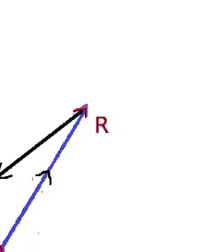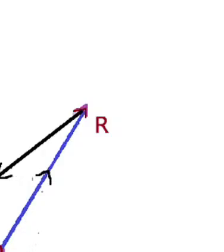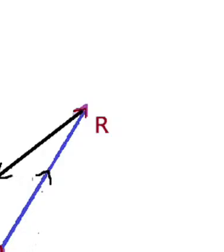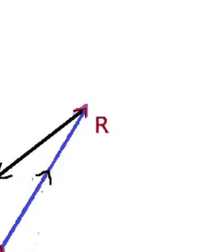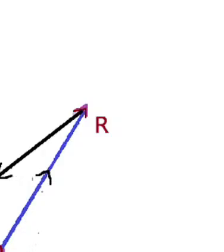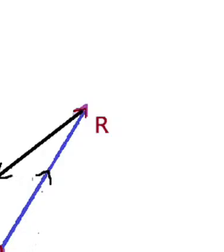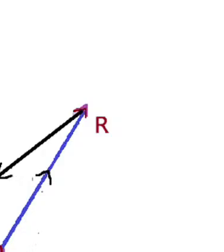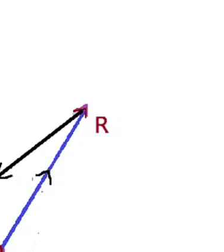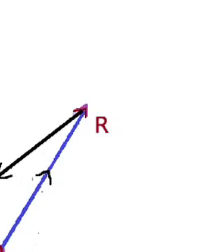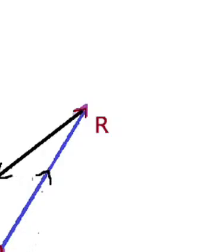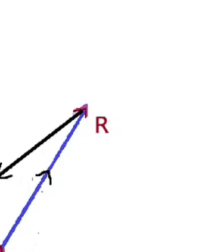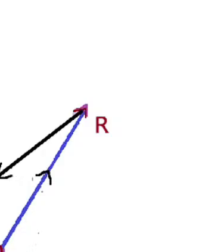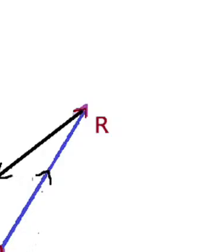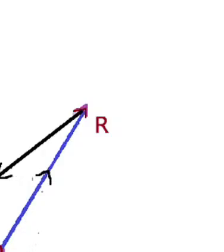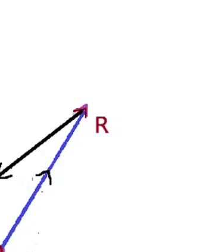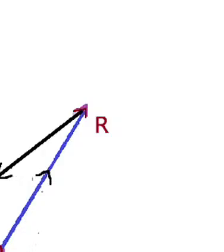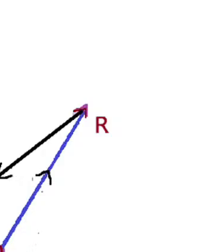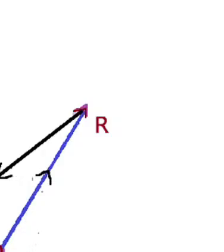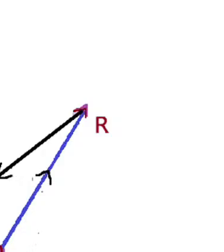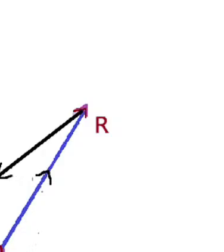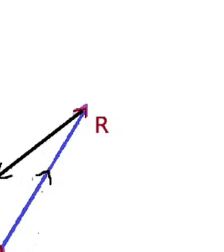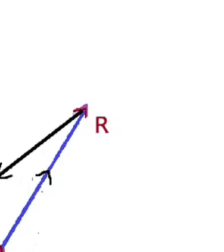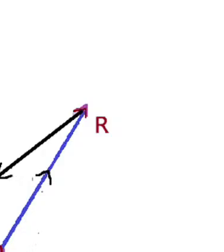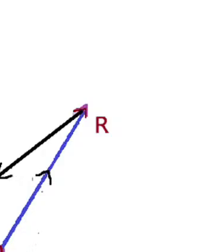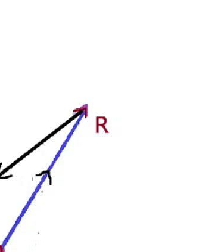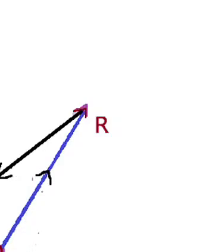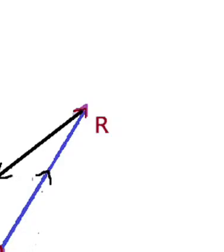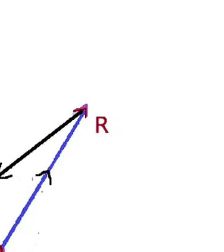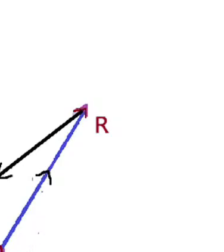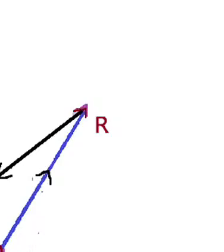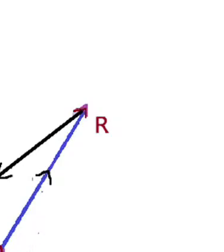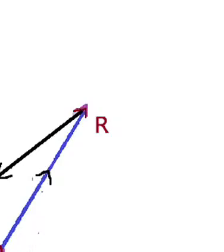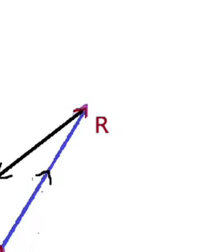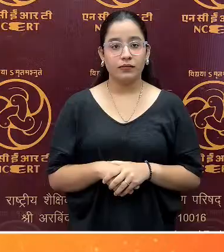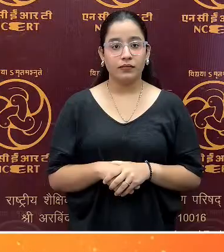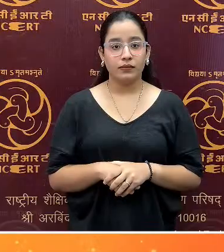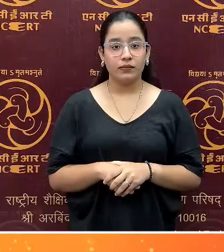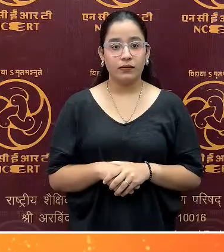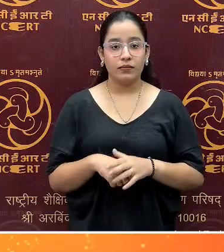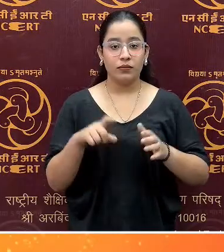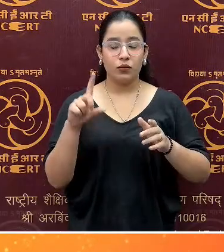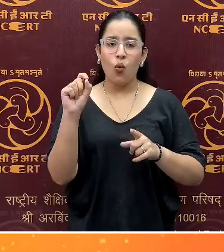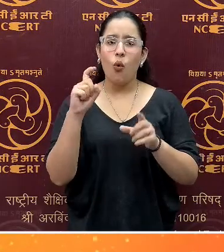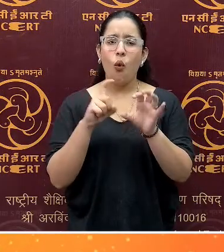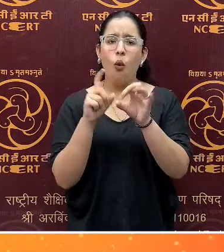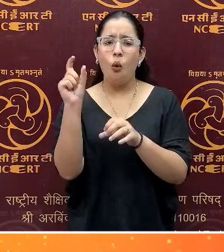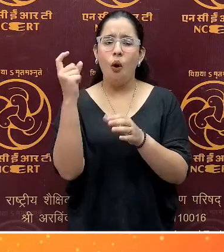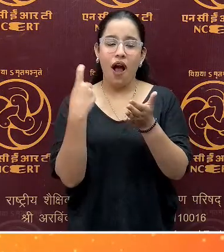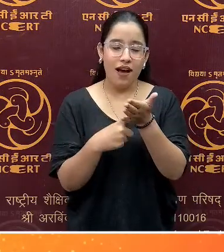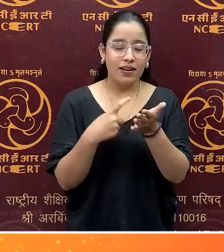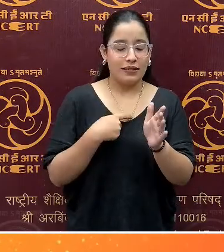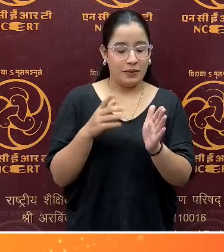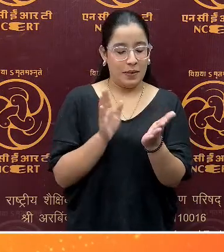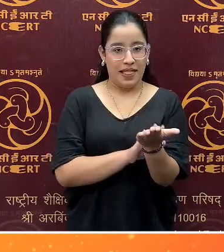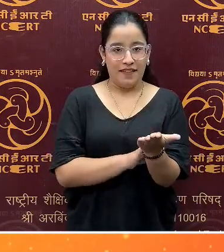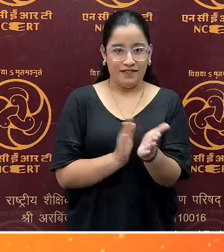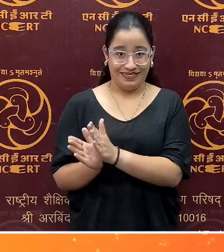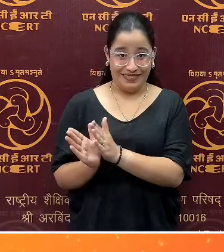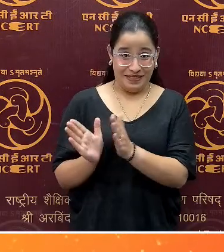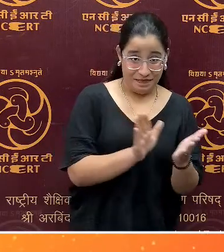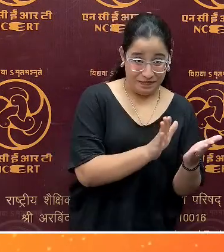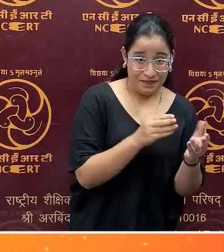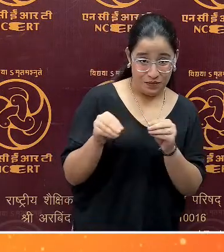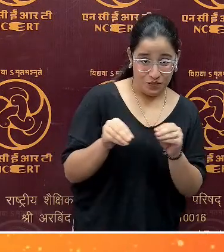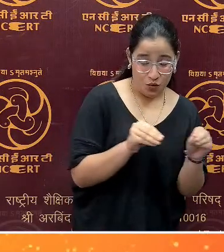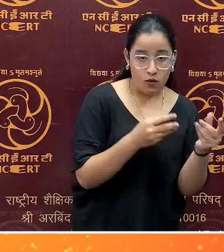is equal to OR. I'll bring the OR quantity to the left hand side. So when you bring it to the left hand